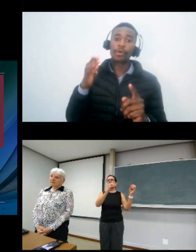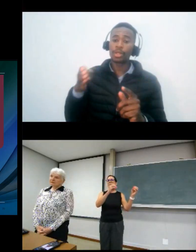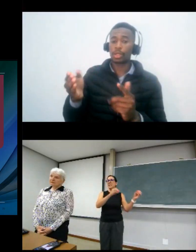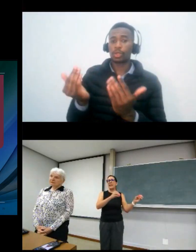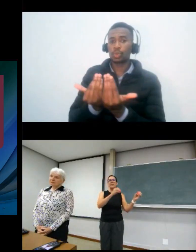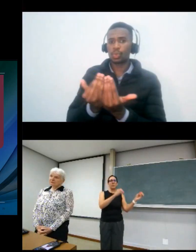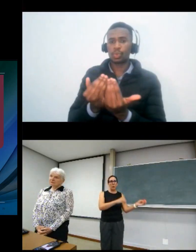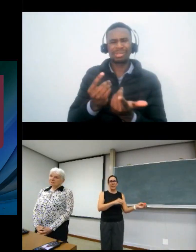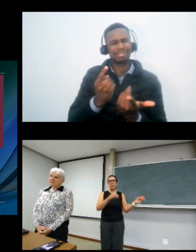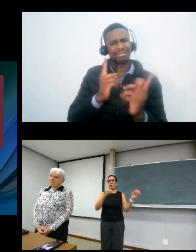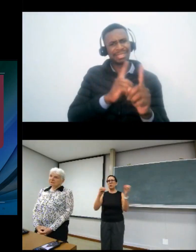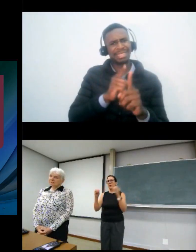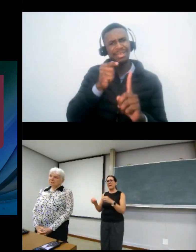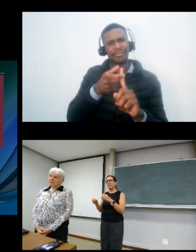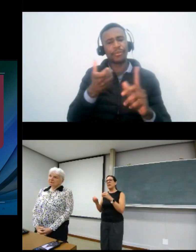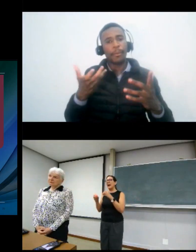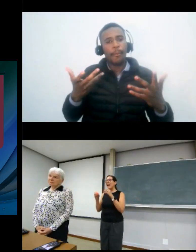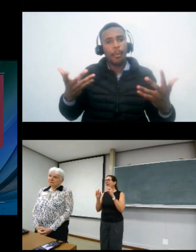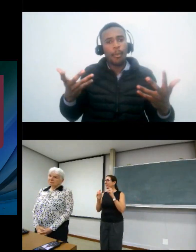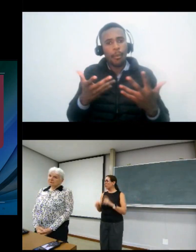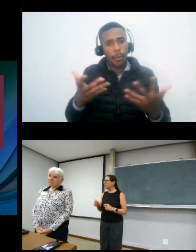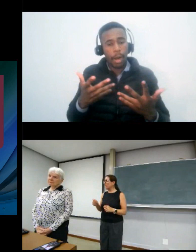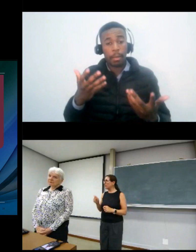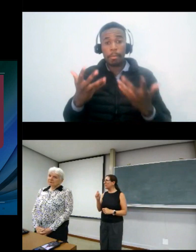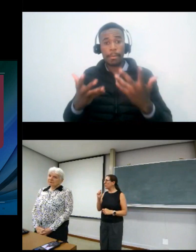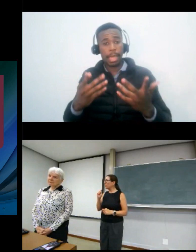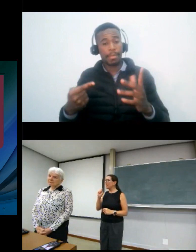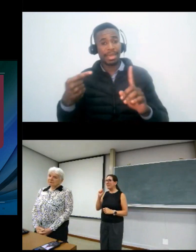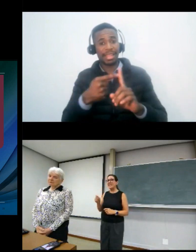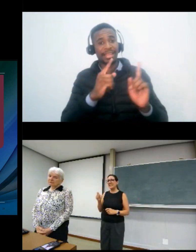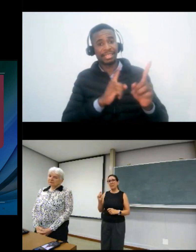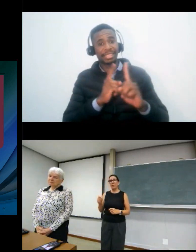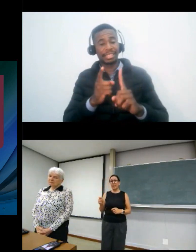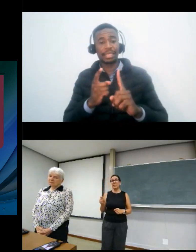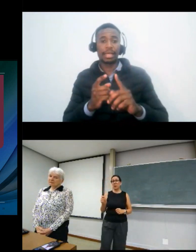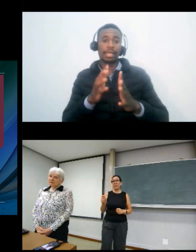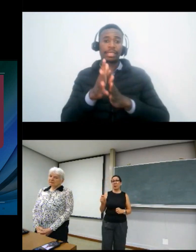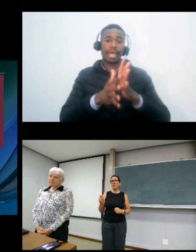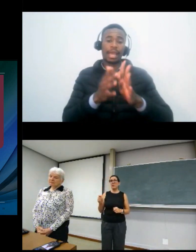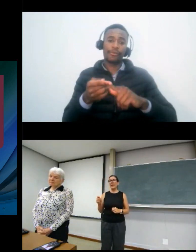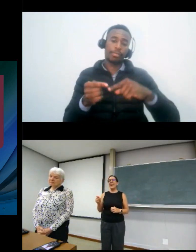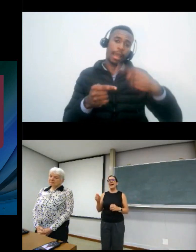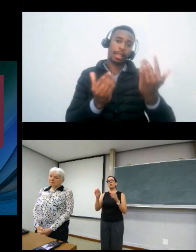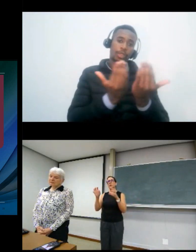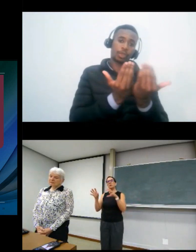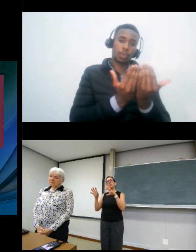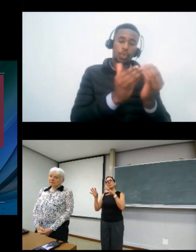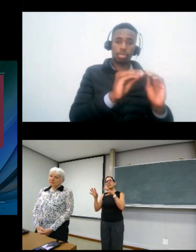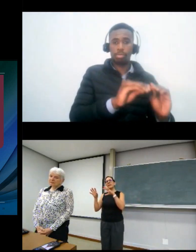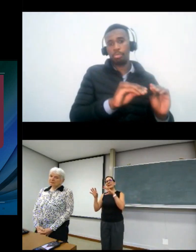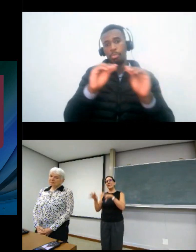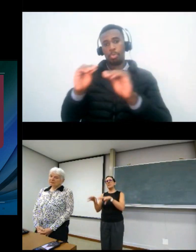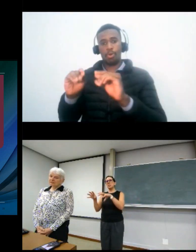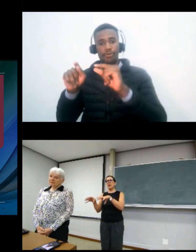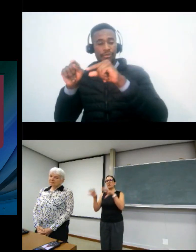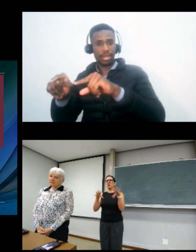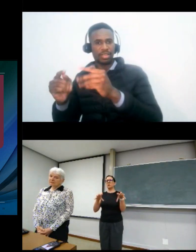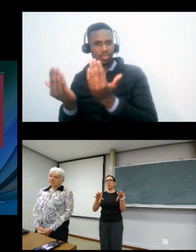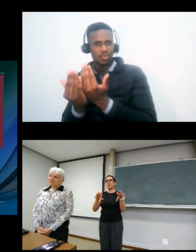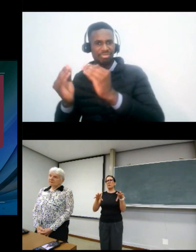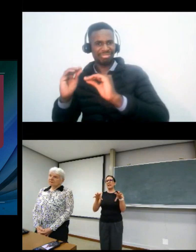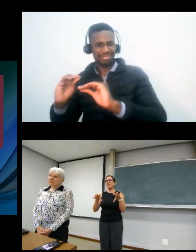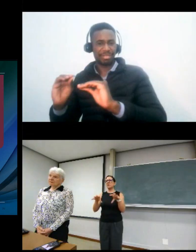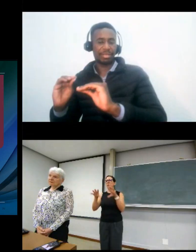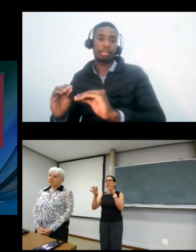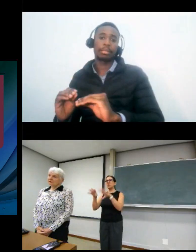taken signs from one school to another. Anecdotally, we know there is some of this going on, and also kids